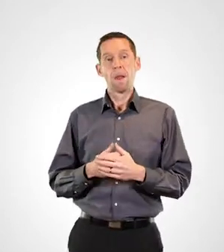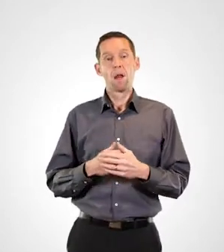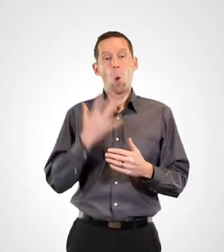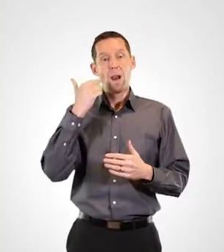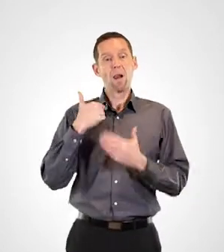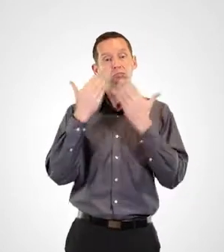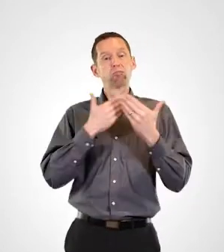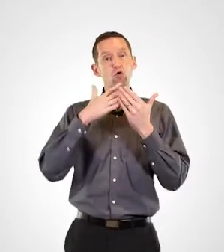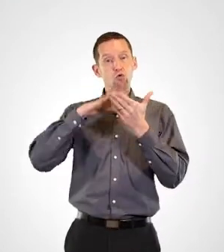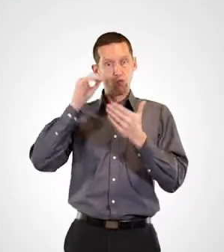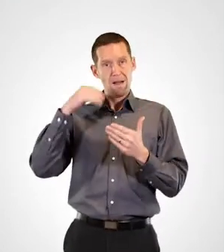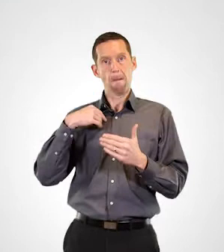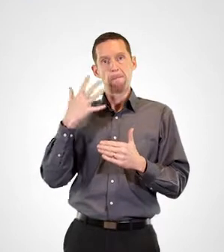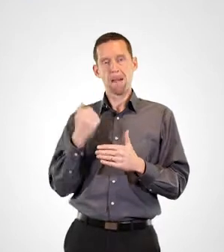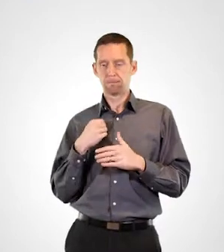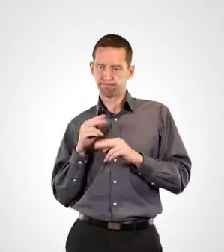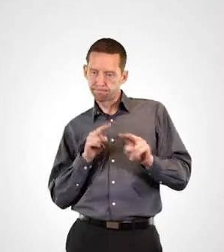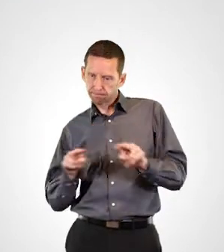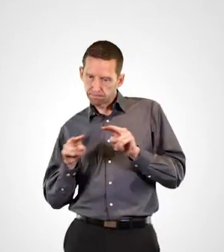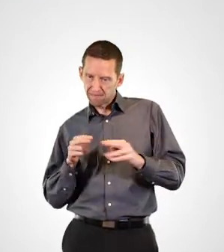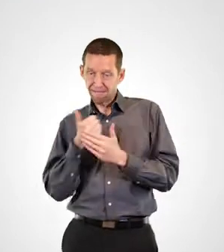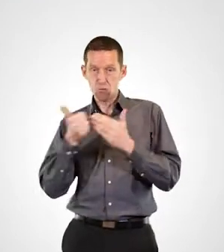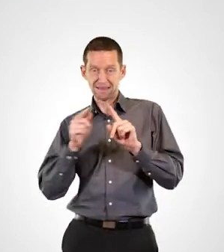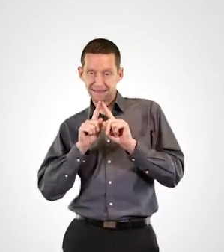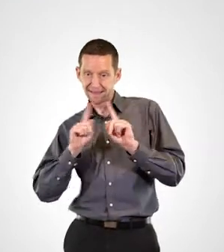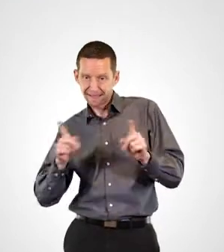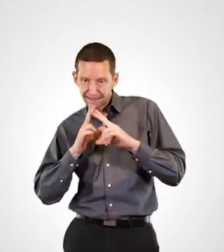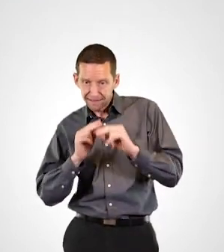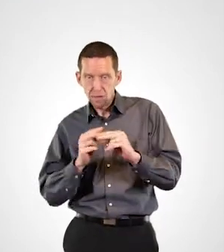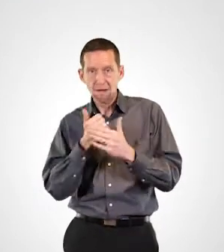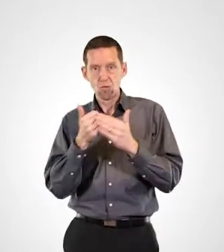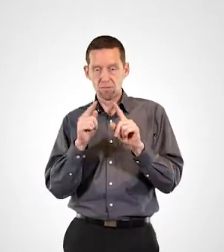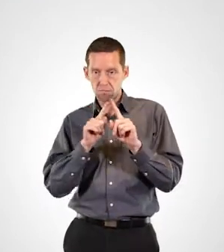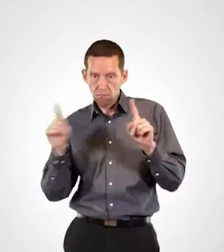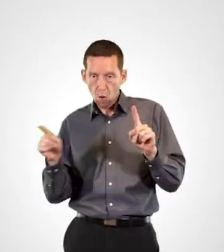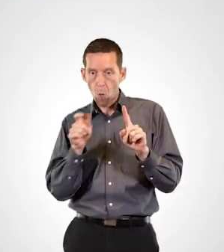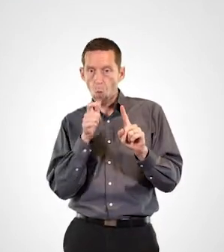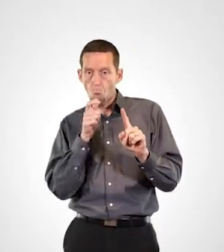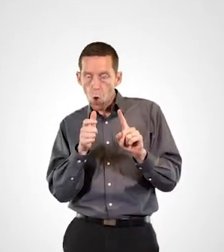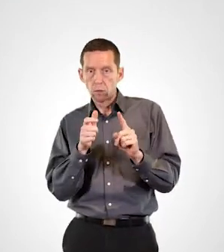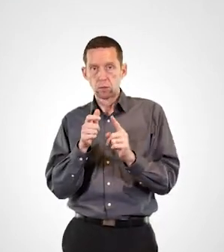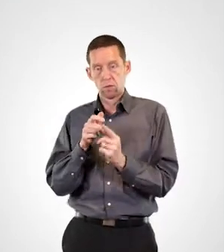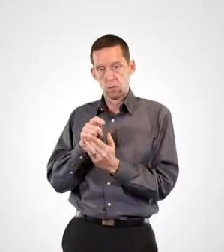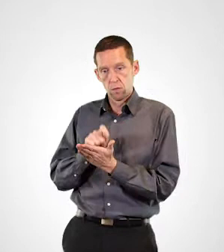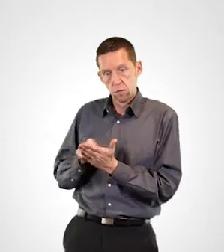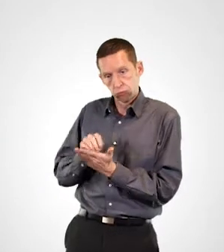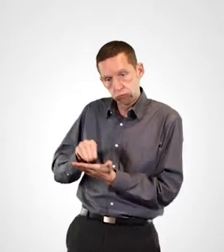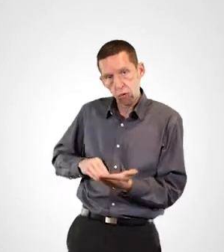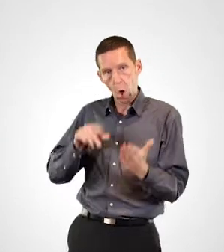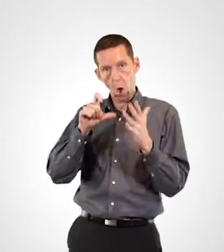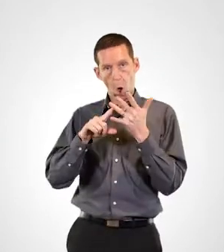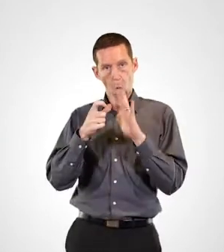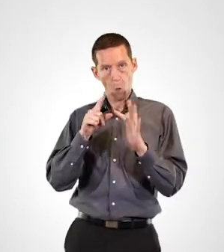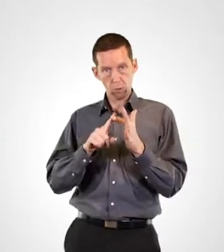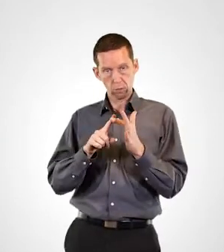have to go and we'd have to work through each sentence and each line and each word and code it, and using, I think